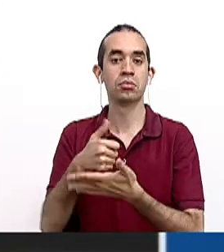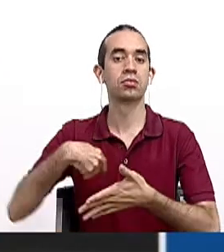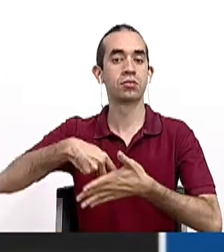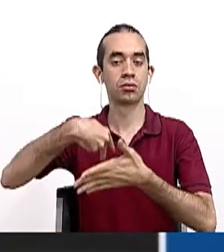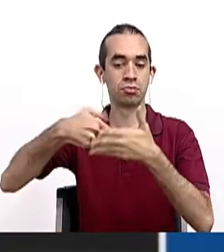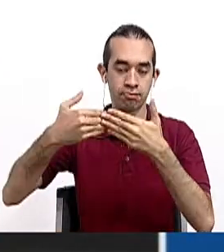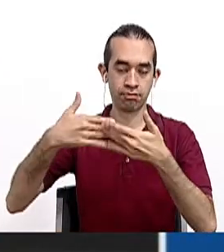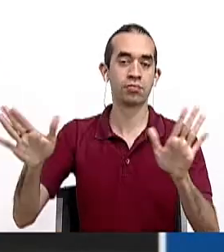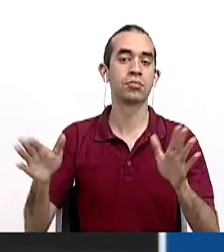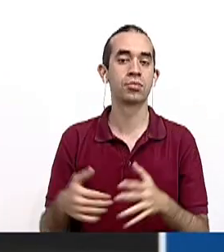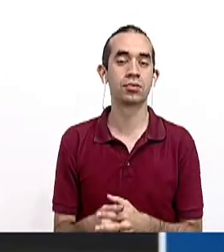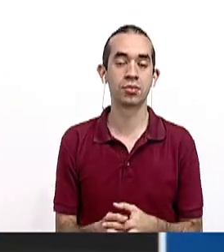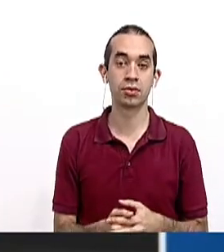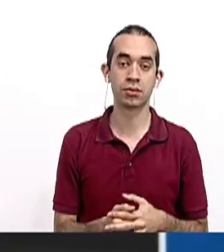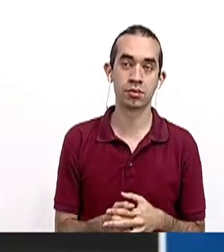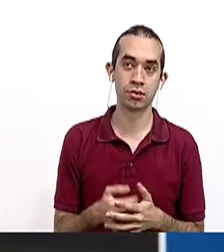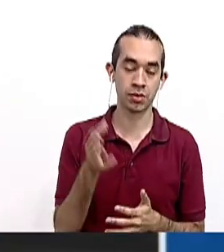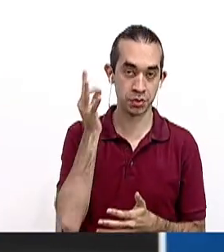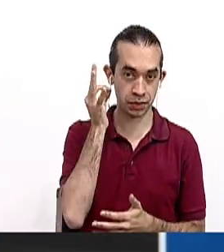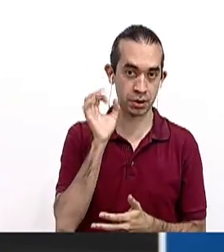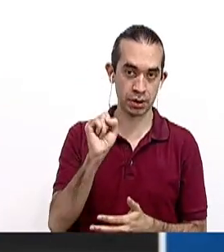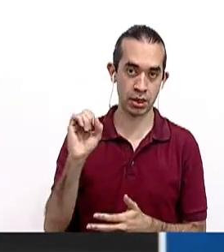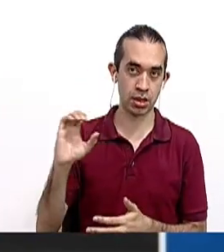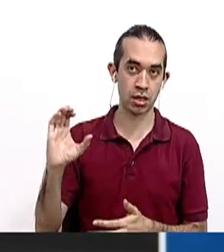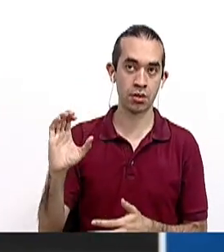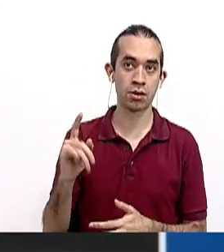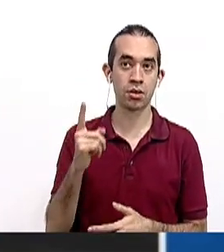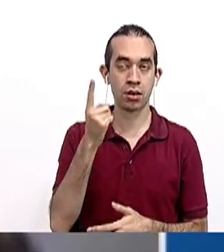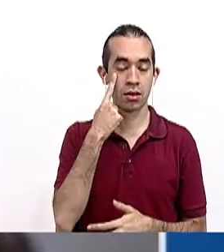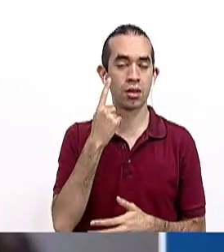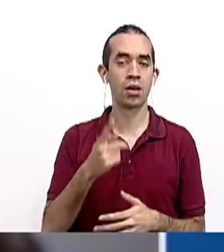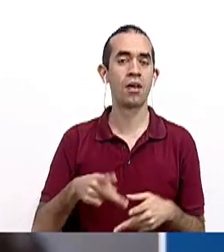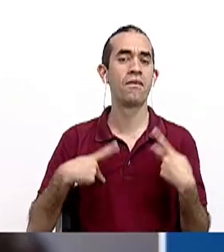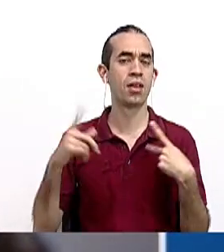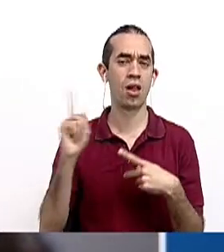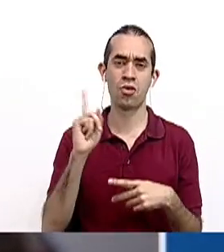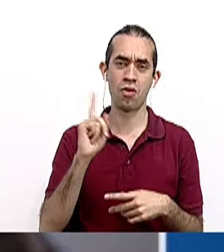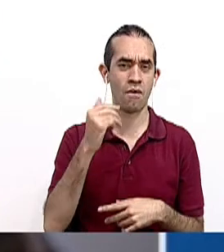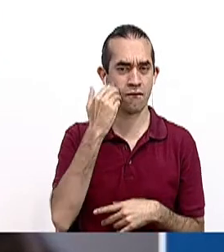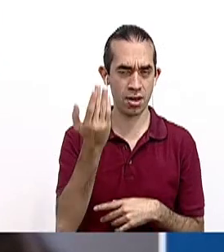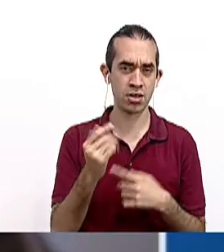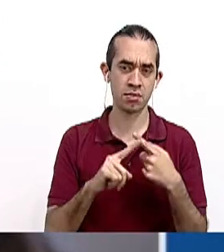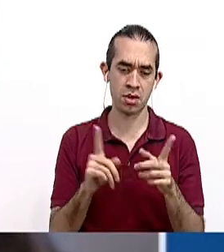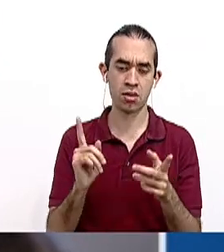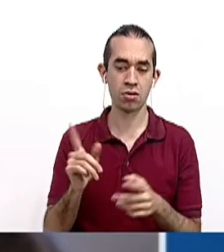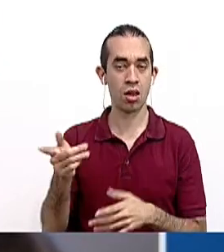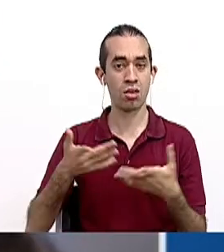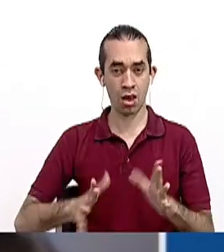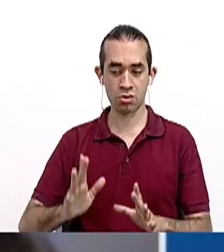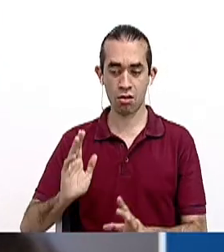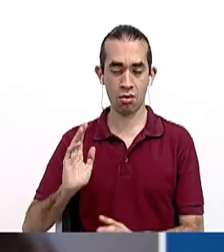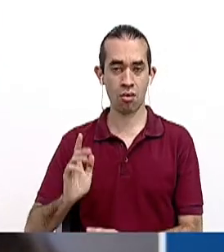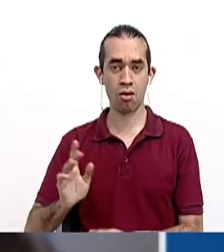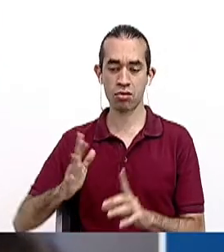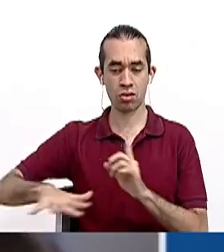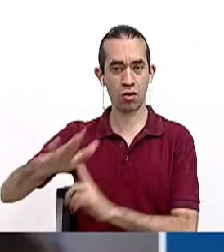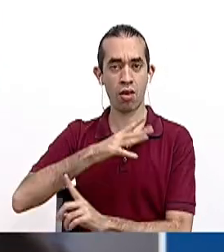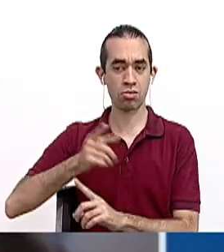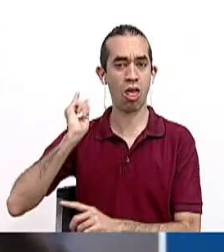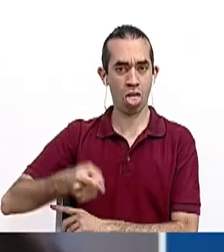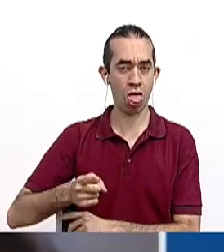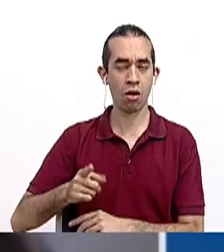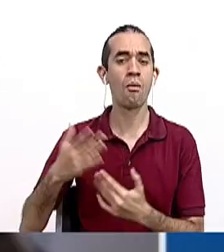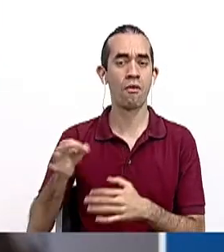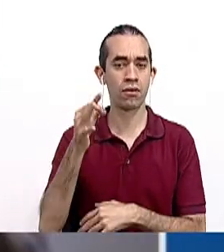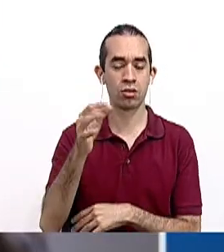easy, but the circumstances of your birth should not dictate the kind of person that you can become. You have control